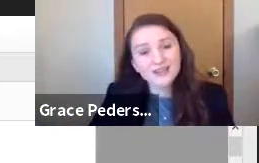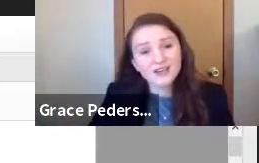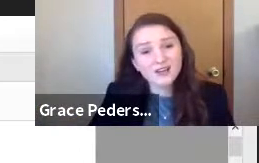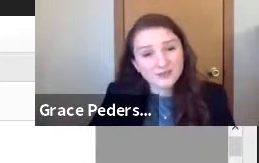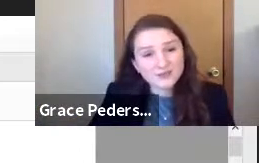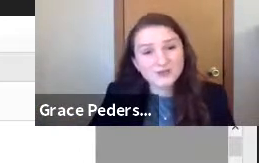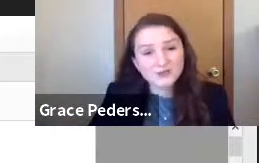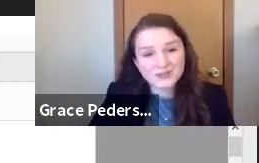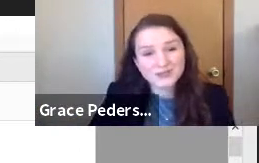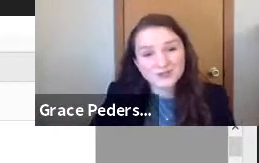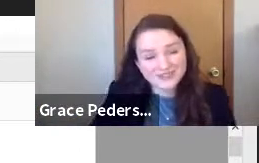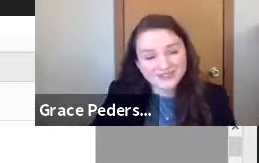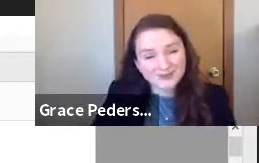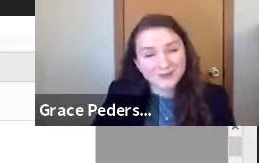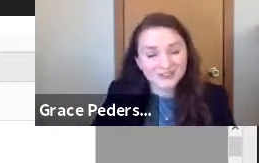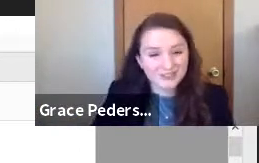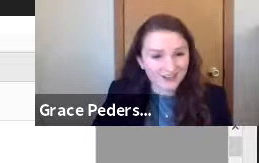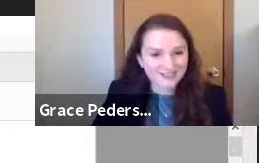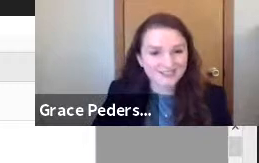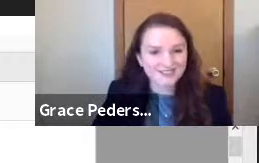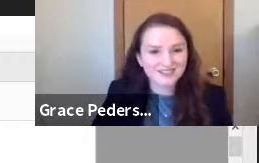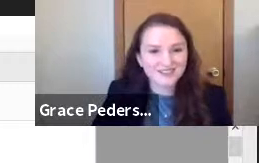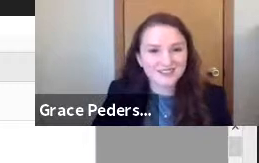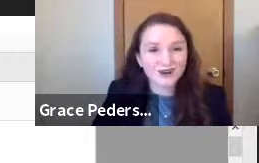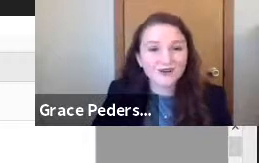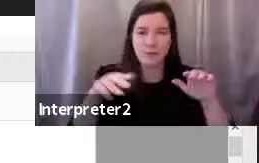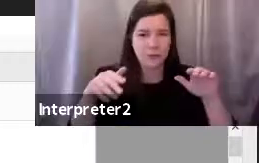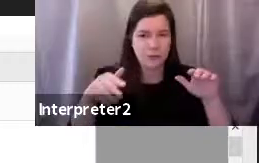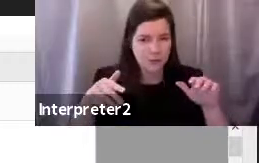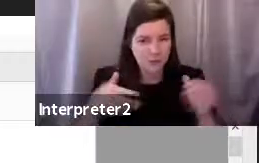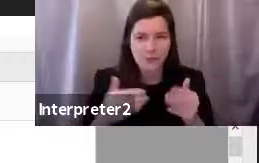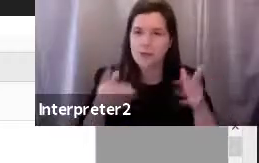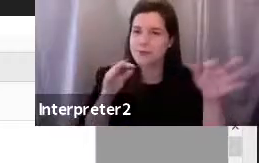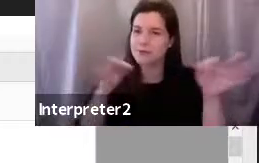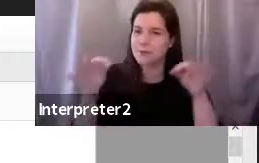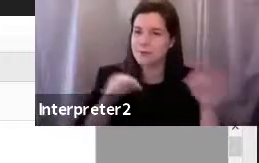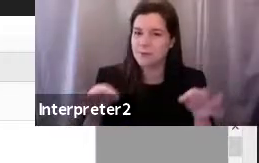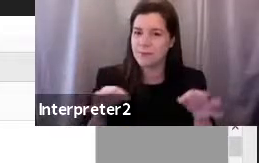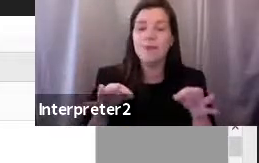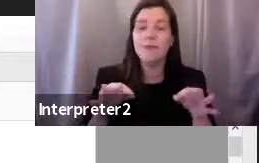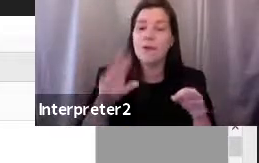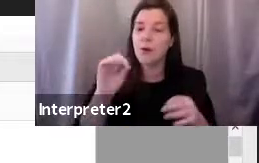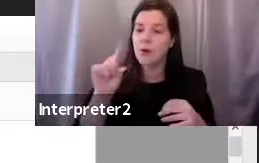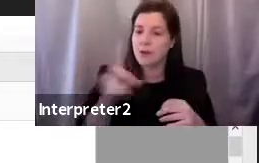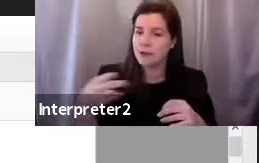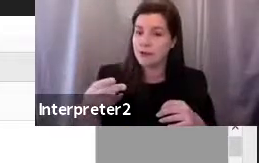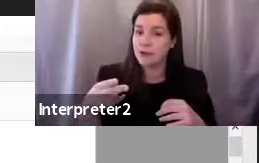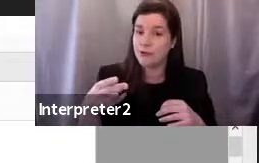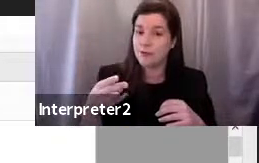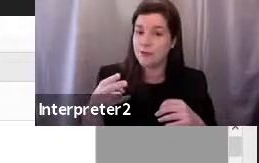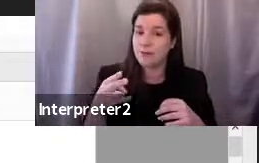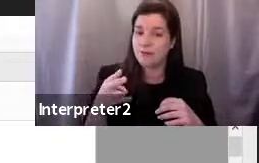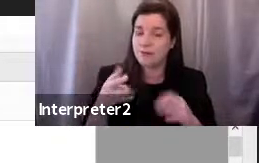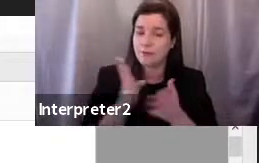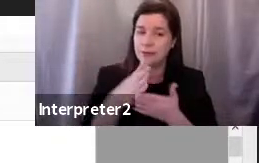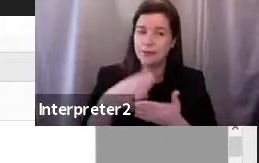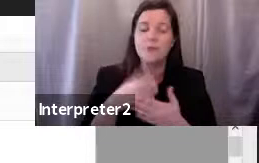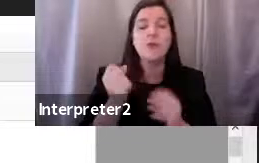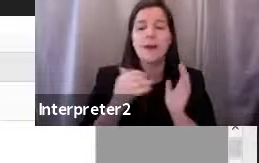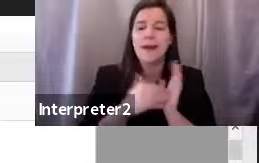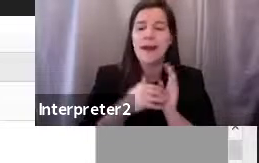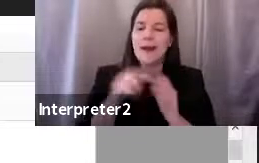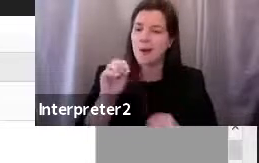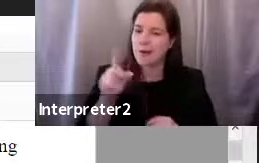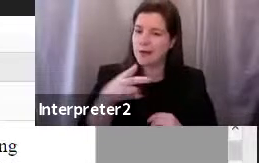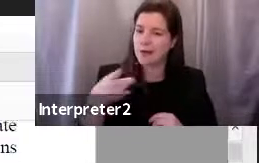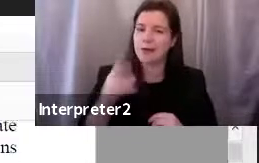of Hearing's Fiscal 2022 Budget Analysis. The Office of Deaf and Hard of Hearing is the state's policy house on deaf and hard of hearing